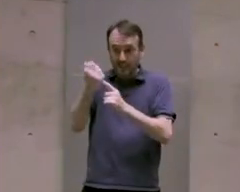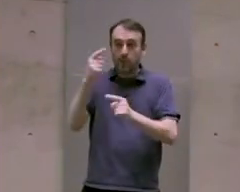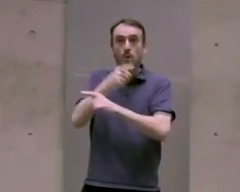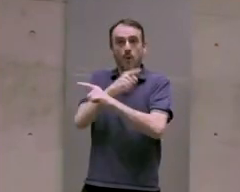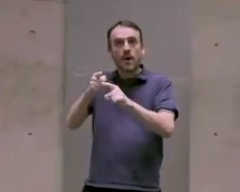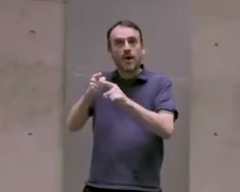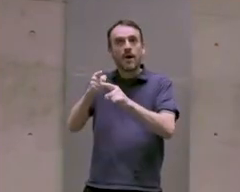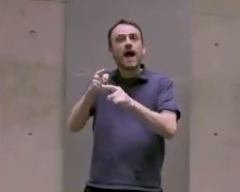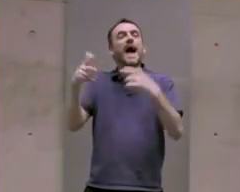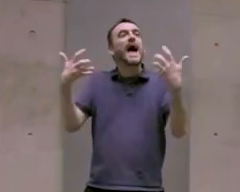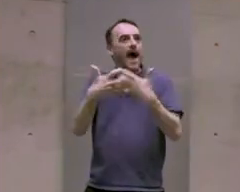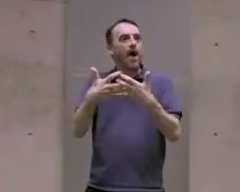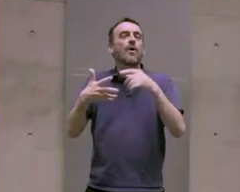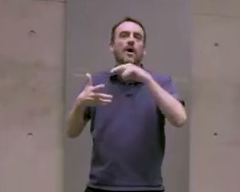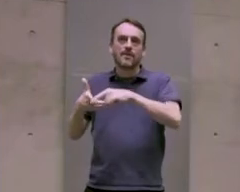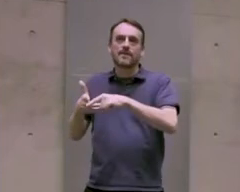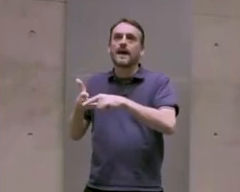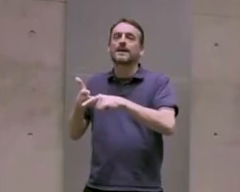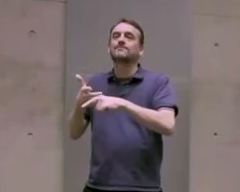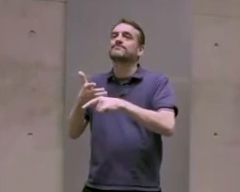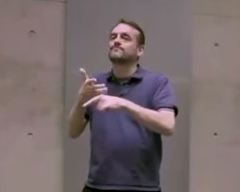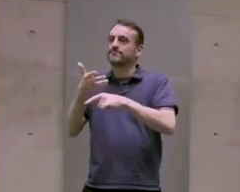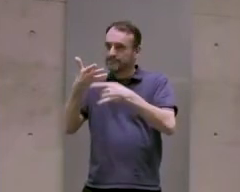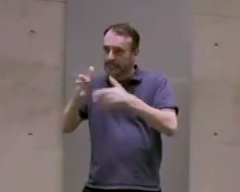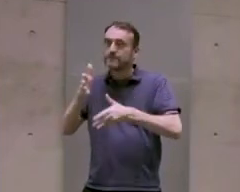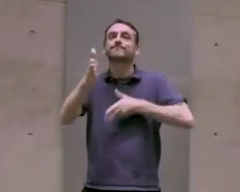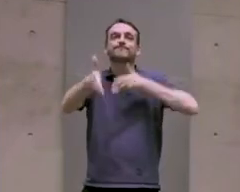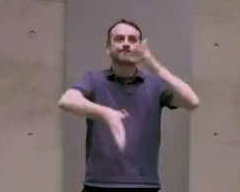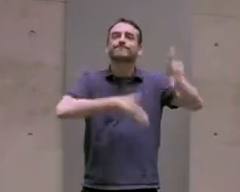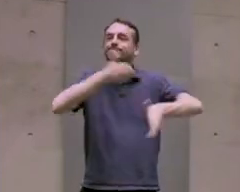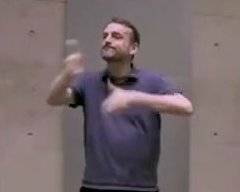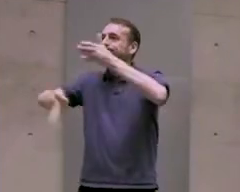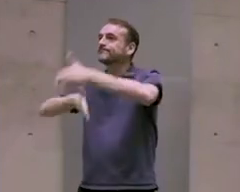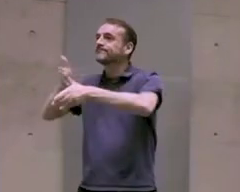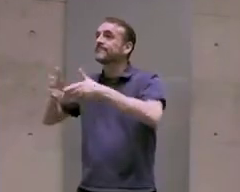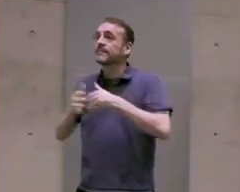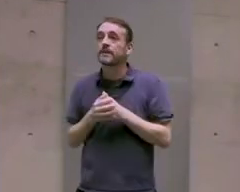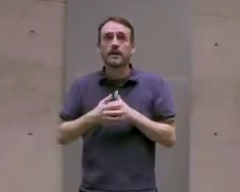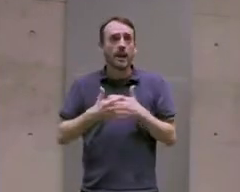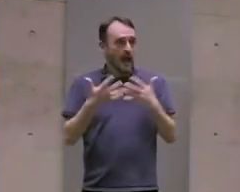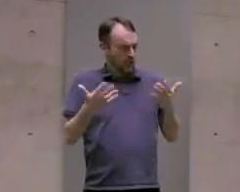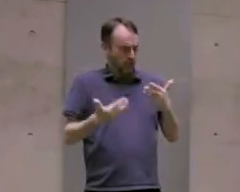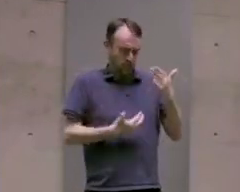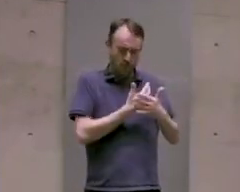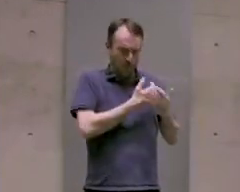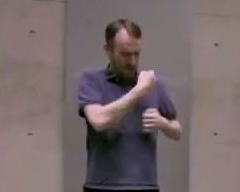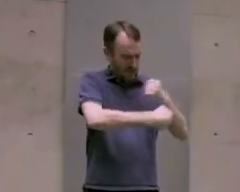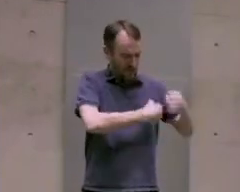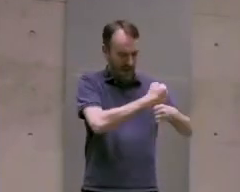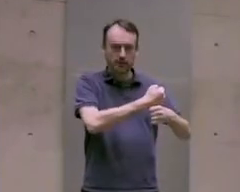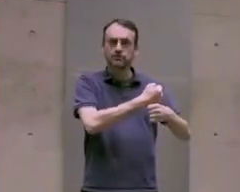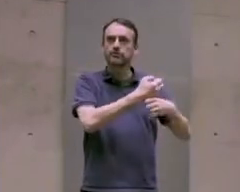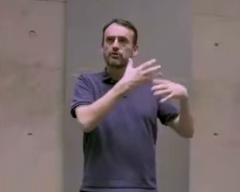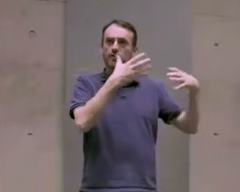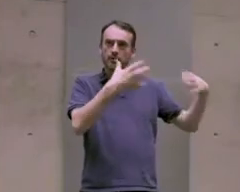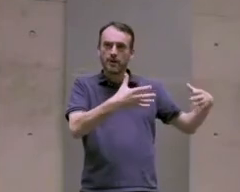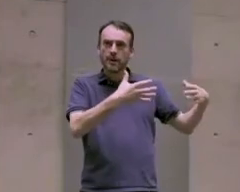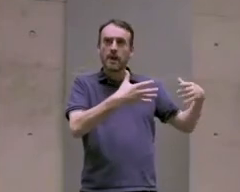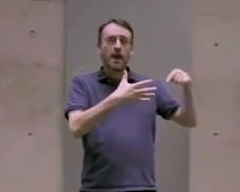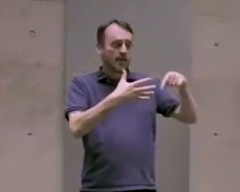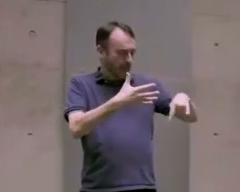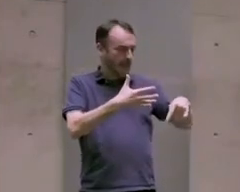there. And that generation of indies that's coming up now, the ones who are making five insufferable TikToks a